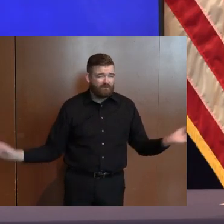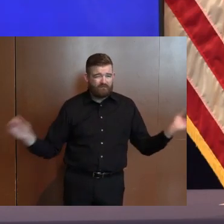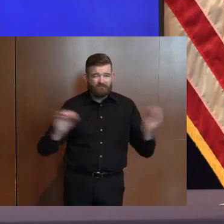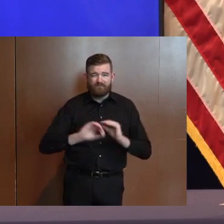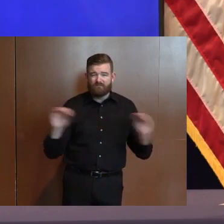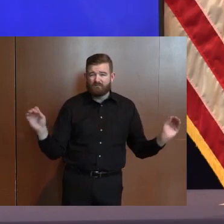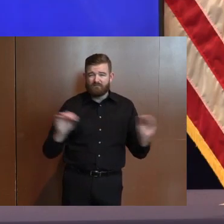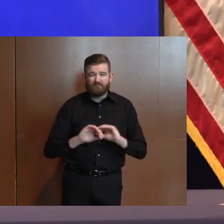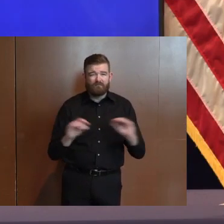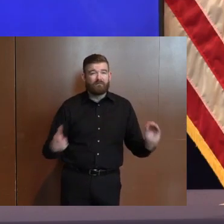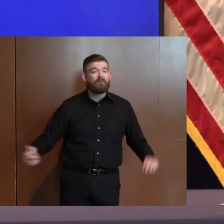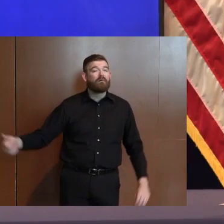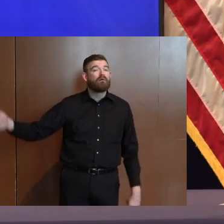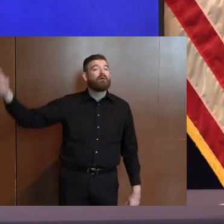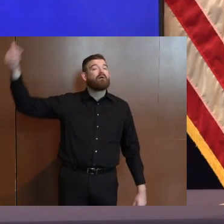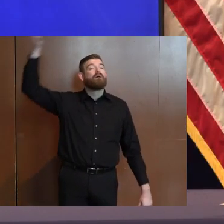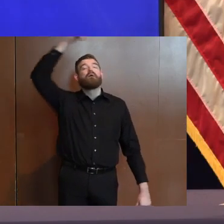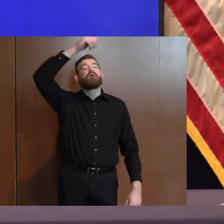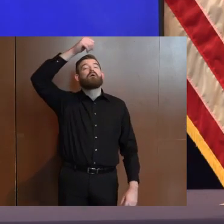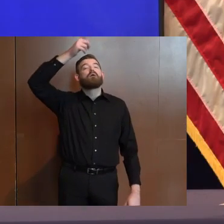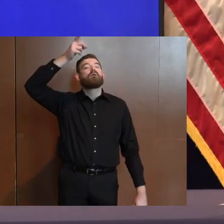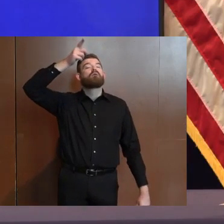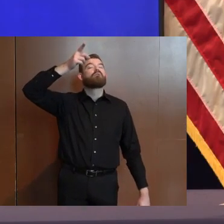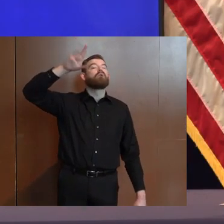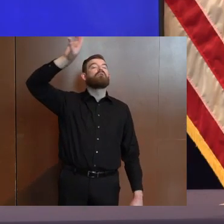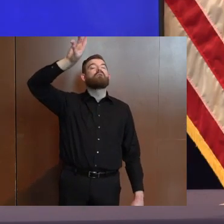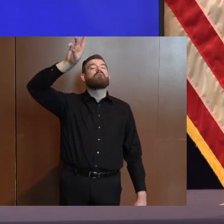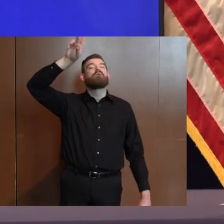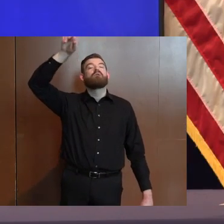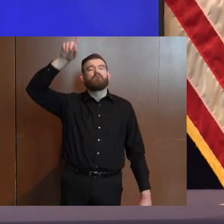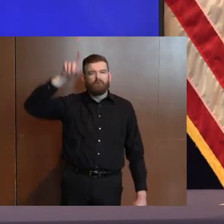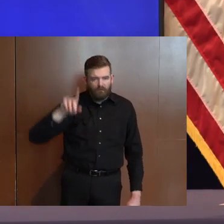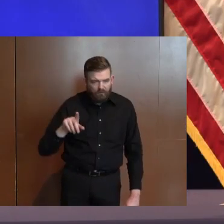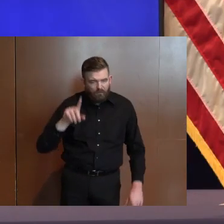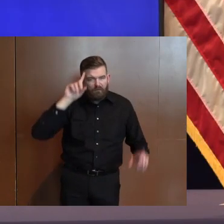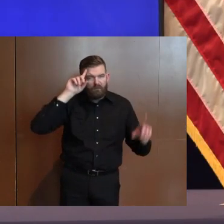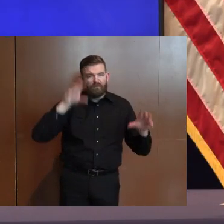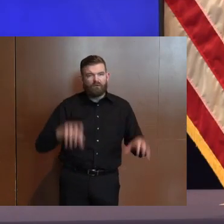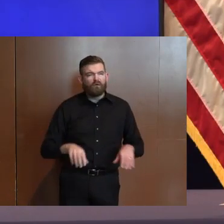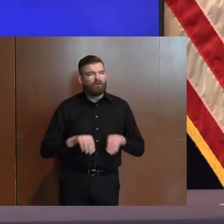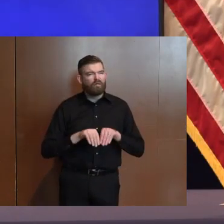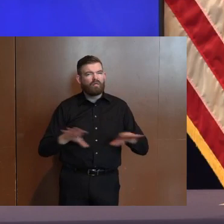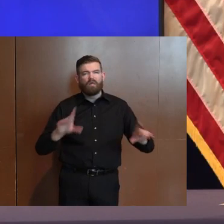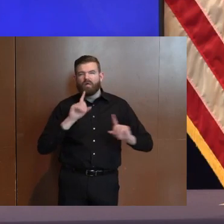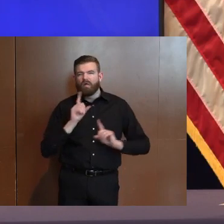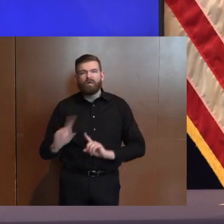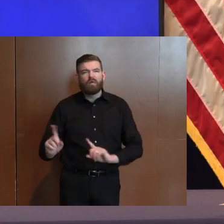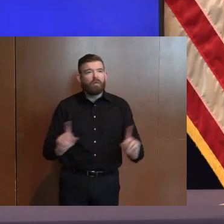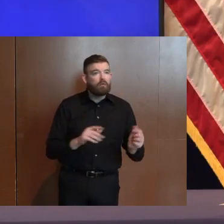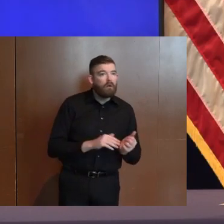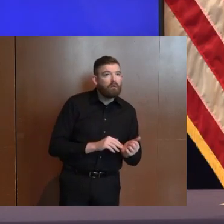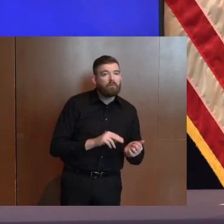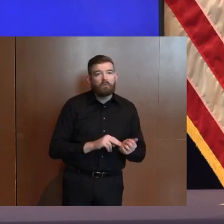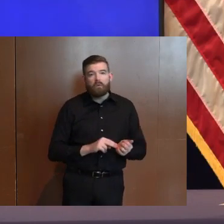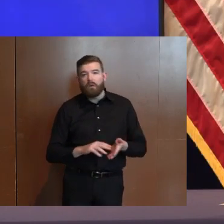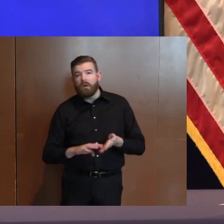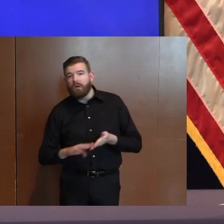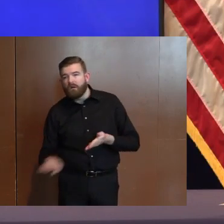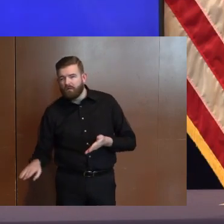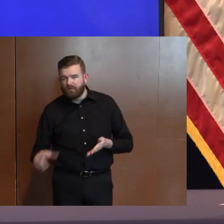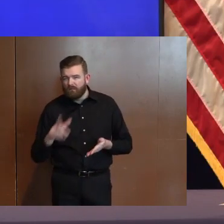by Ron Johnson and David Hughes, were struck with horror that anyone should think that they would dismiss any physicians or nurses or really